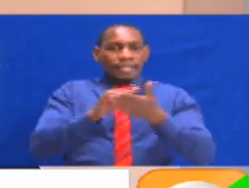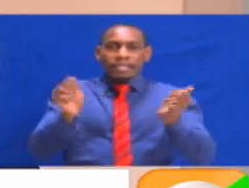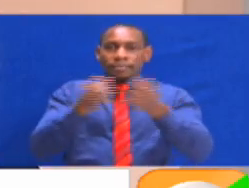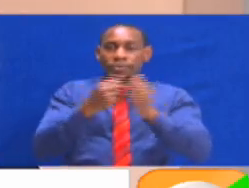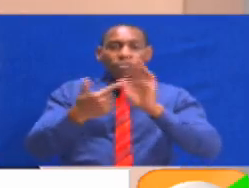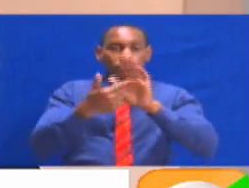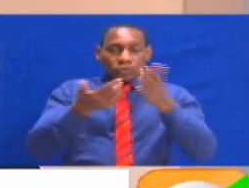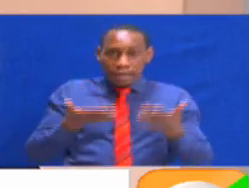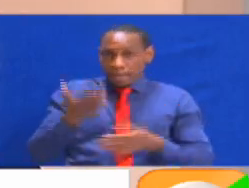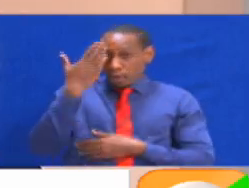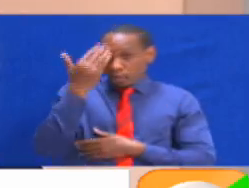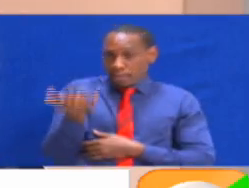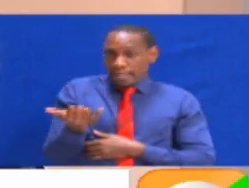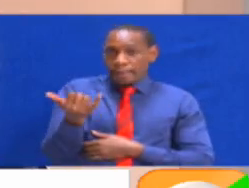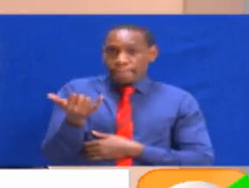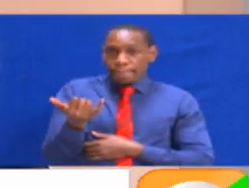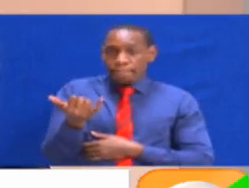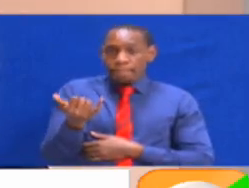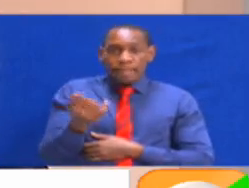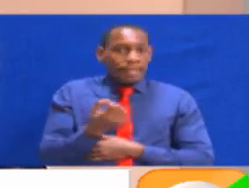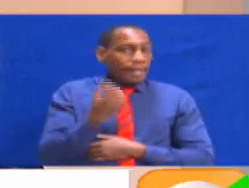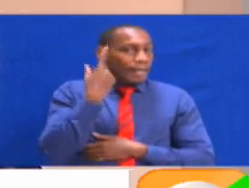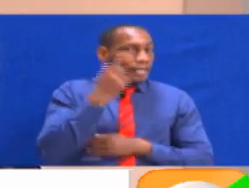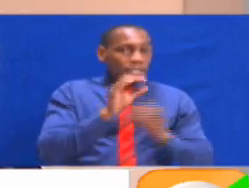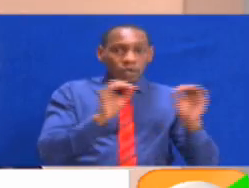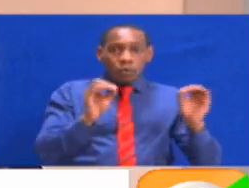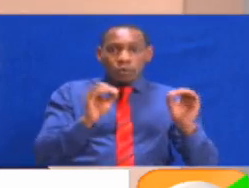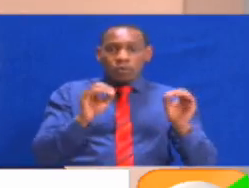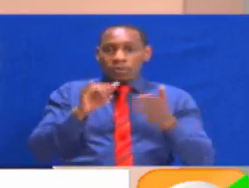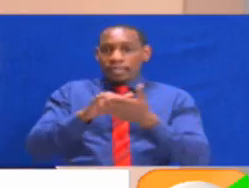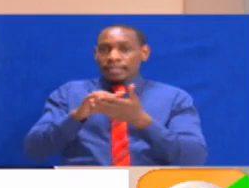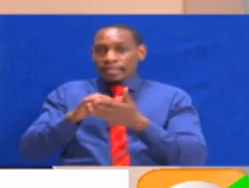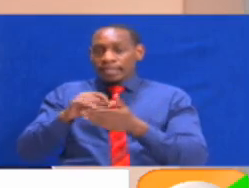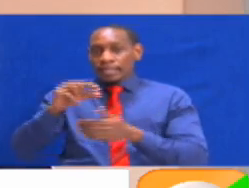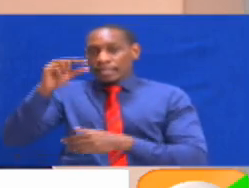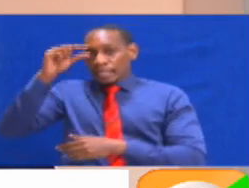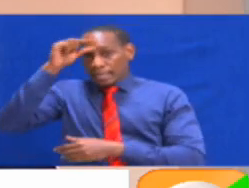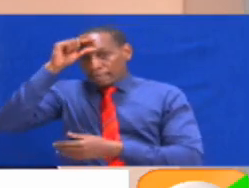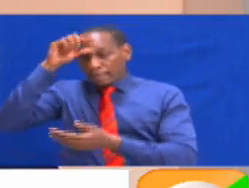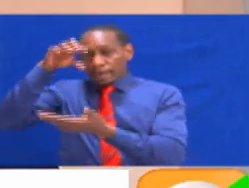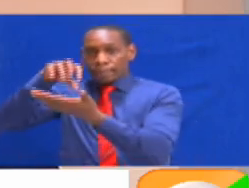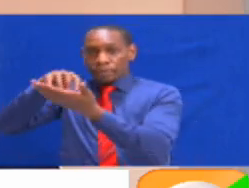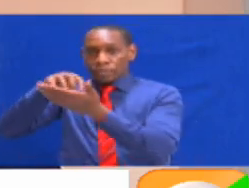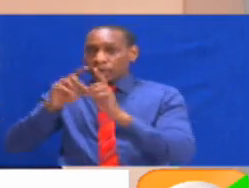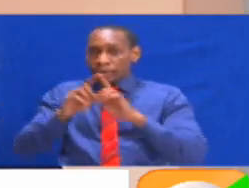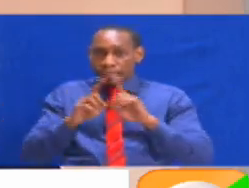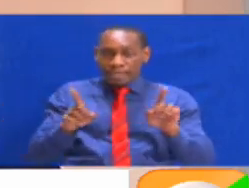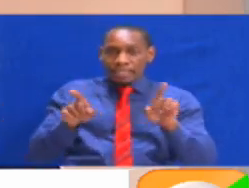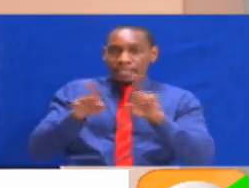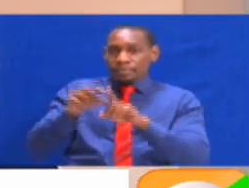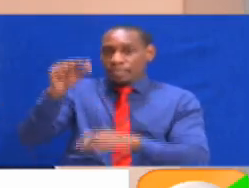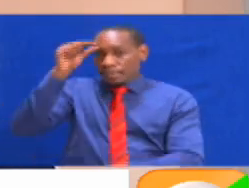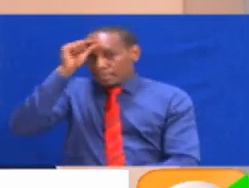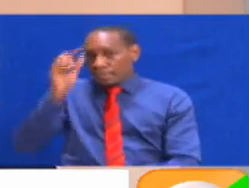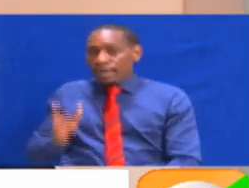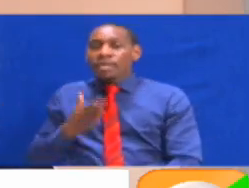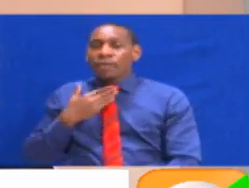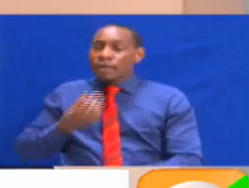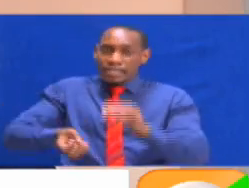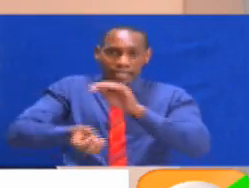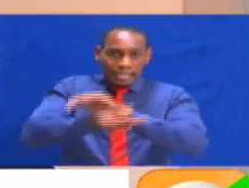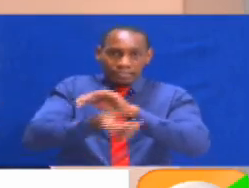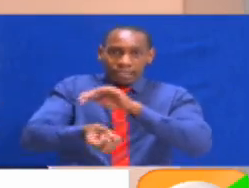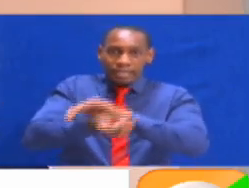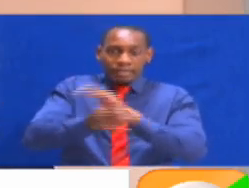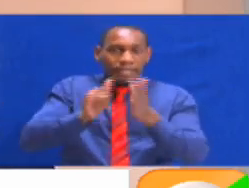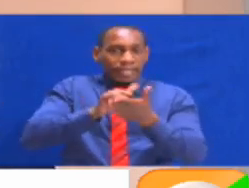on air because they don't understand where he's coming from. But on the other hand, he's trying to explain to them that this is